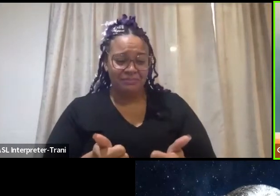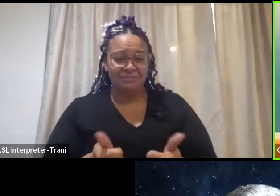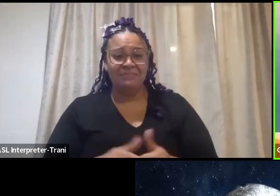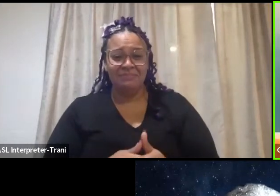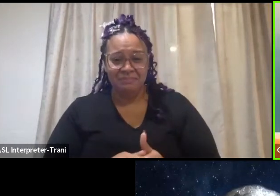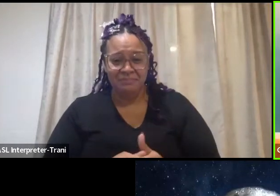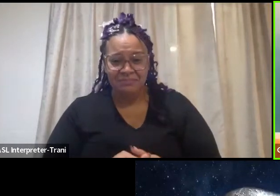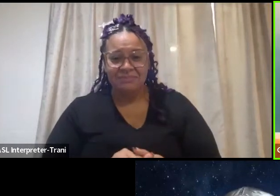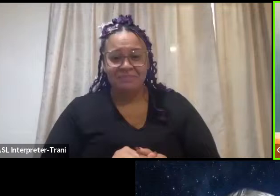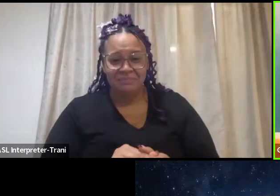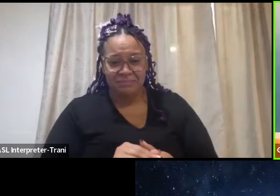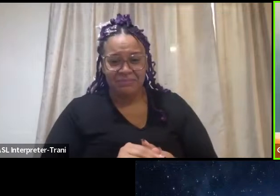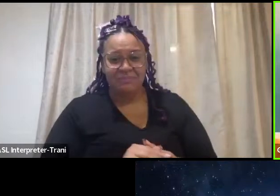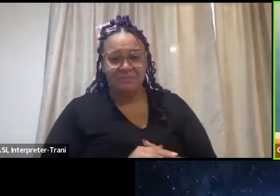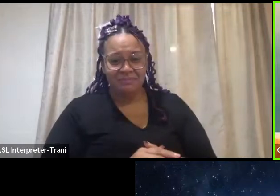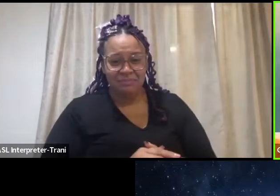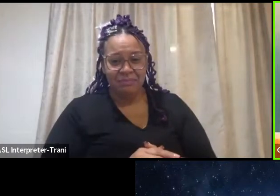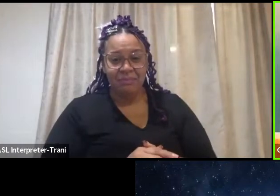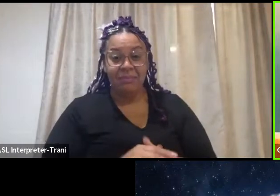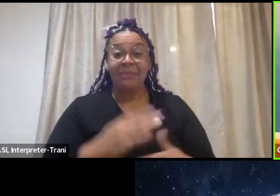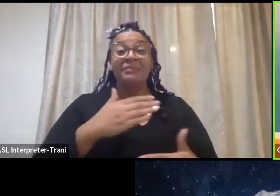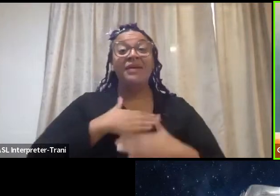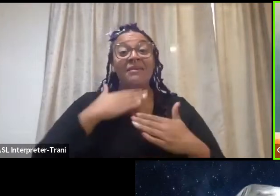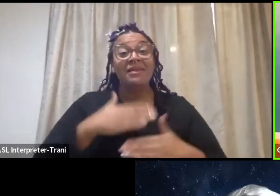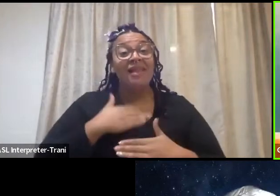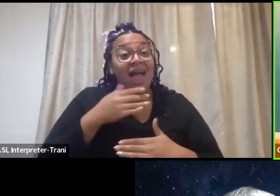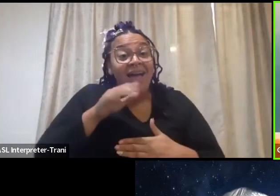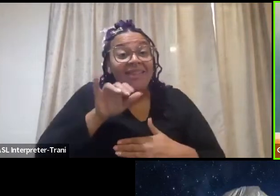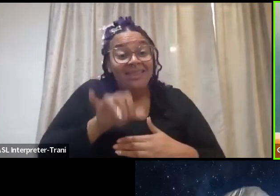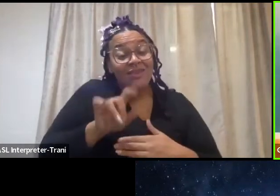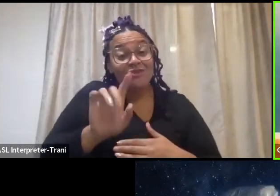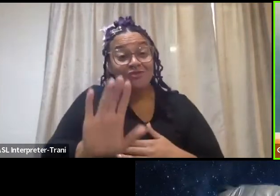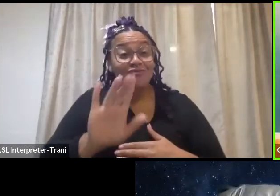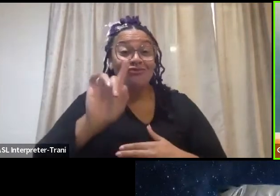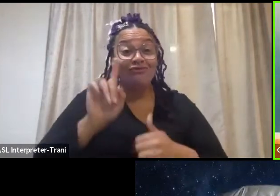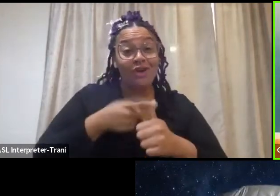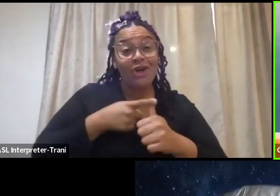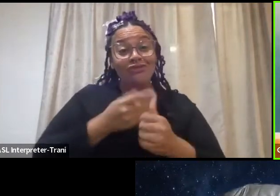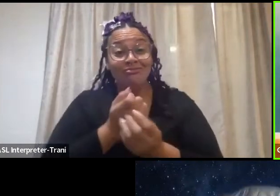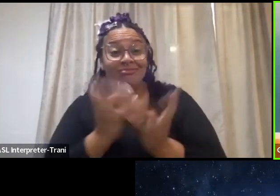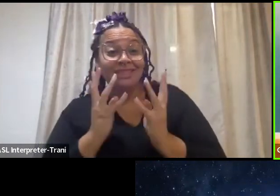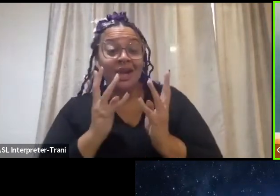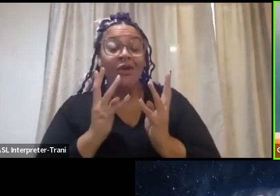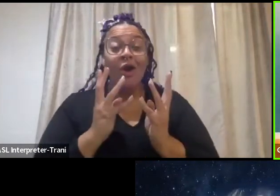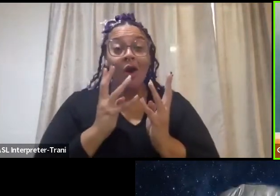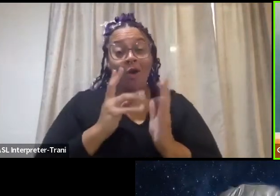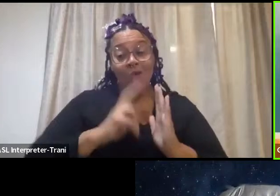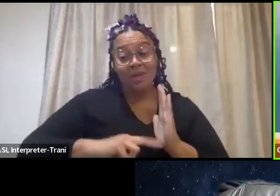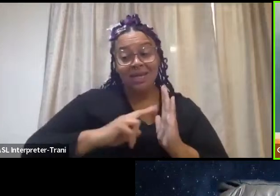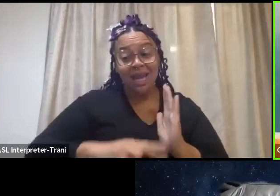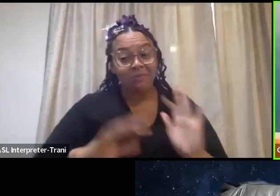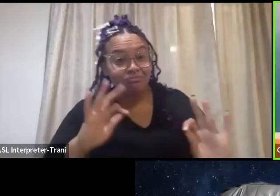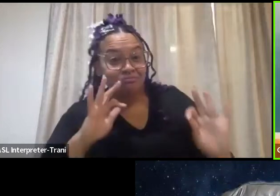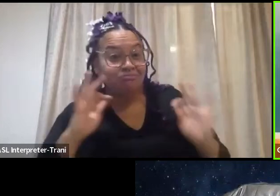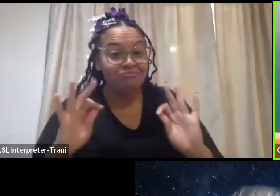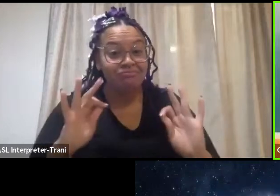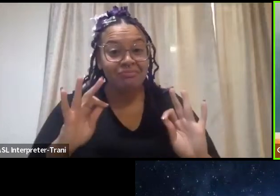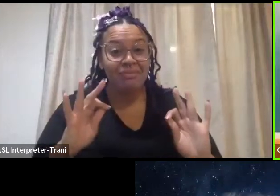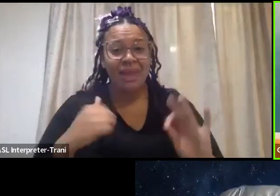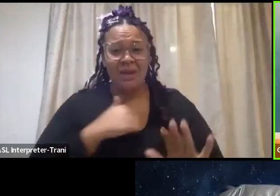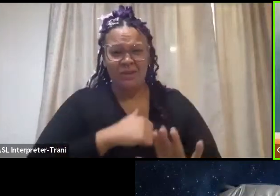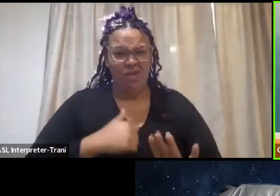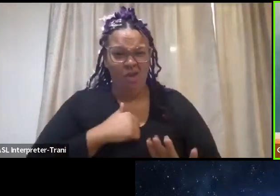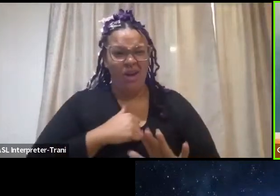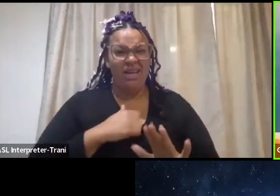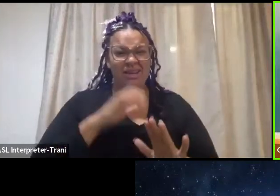Yay. Well, I'm glad this can be your first tarot card reading. I'm going to try to put these so you can actually see them a little bit. Sorry, my camera's so